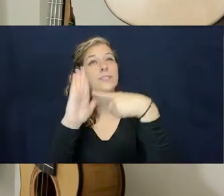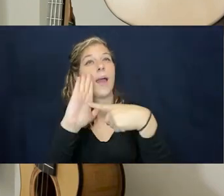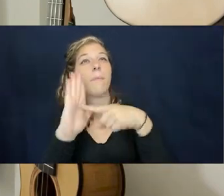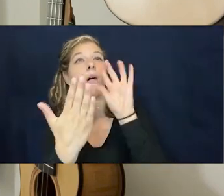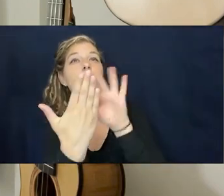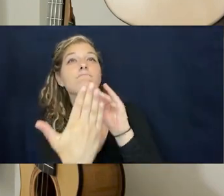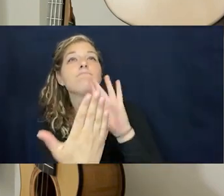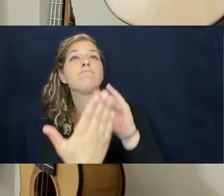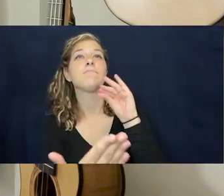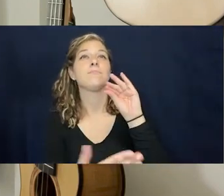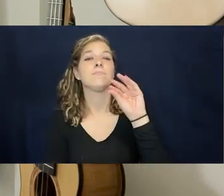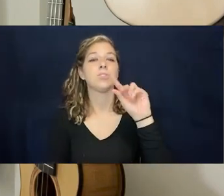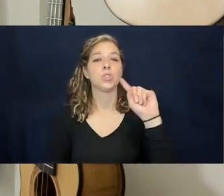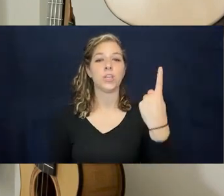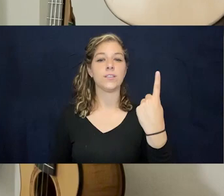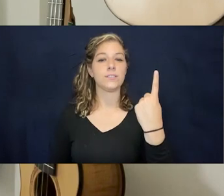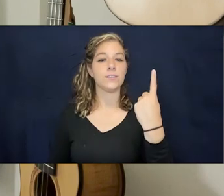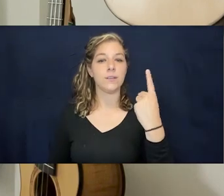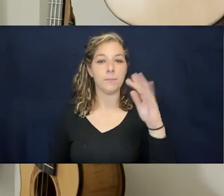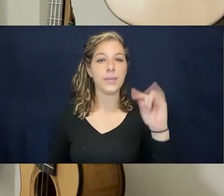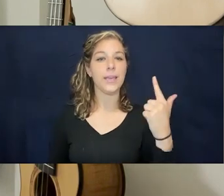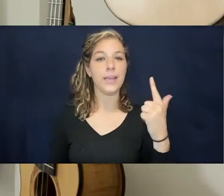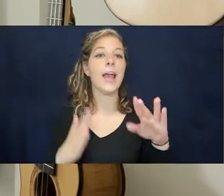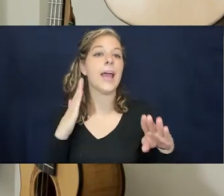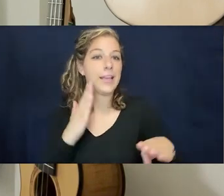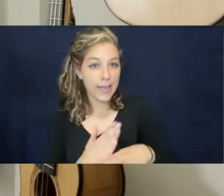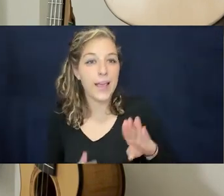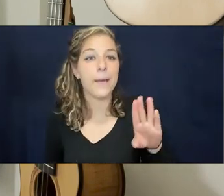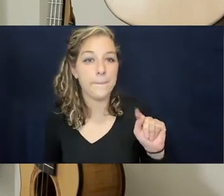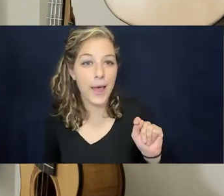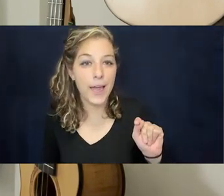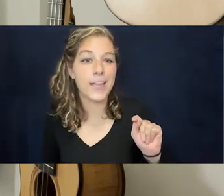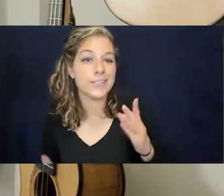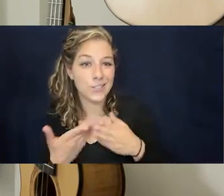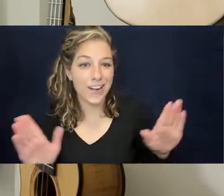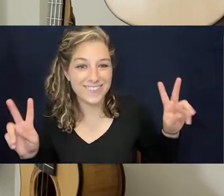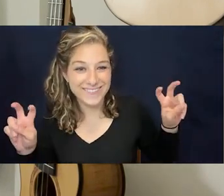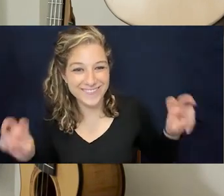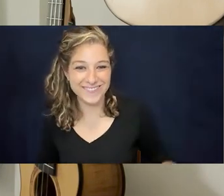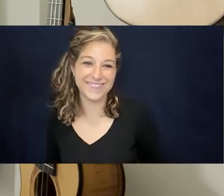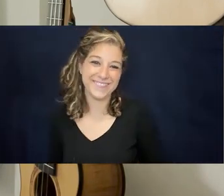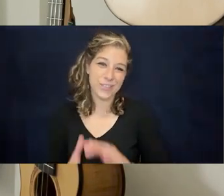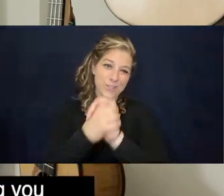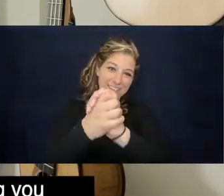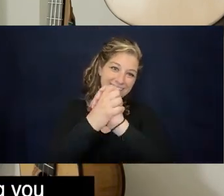follow your example of just being, in general, kick butt.